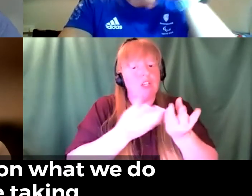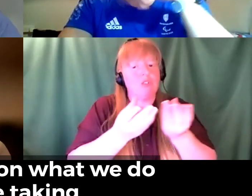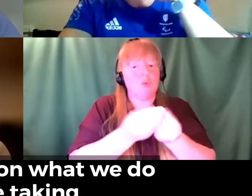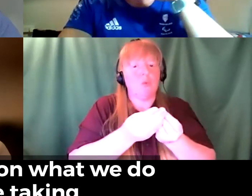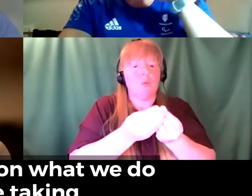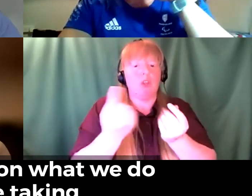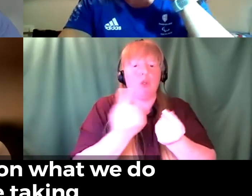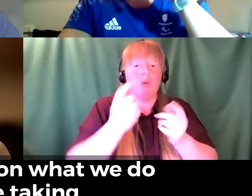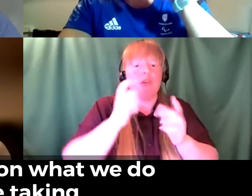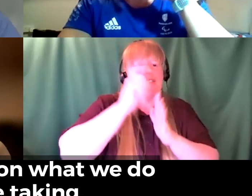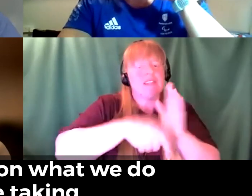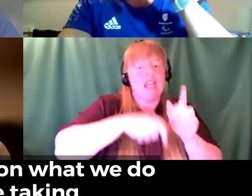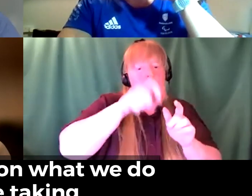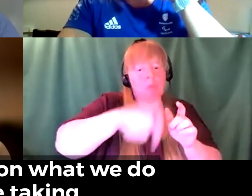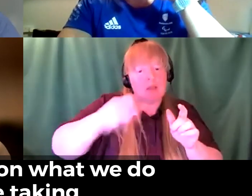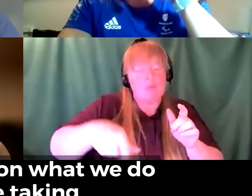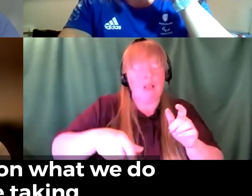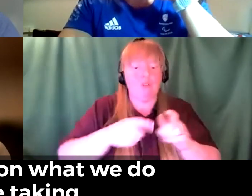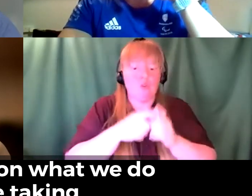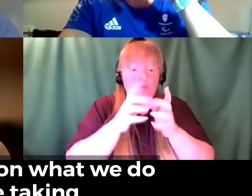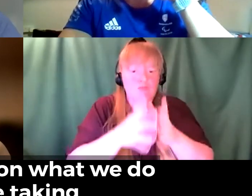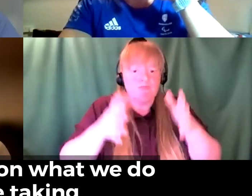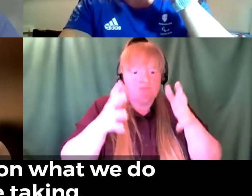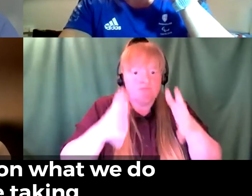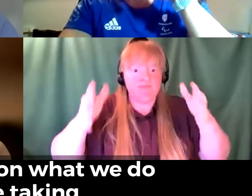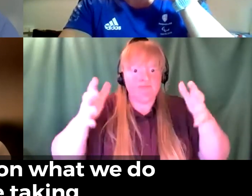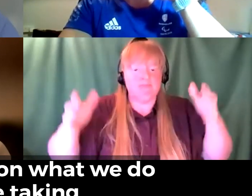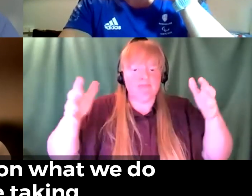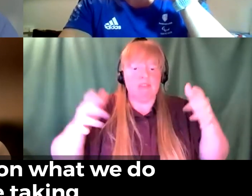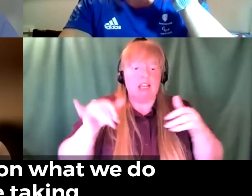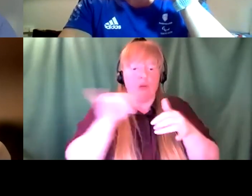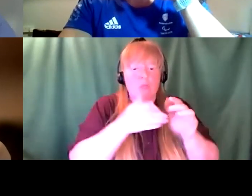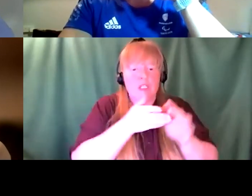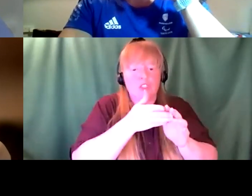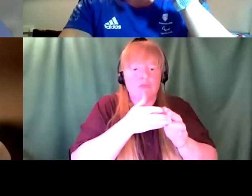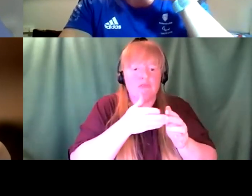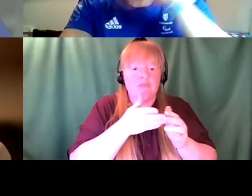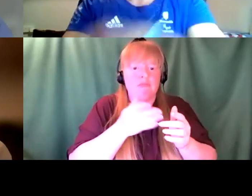with around building on what we do and kind of what direction we're taking.